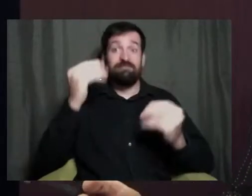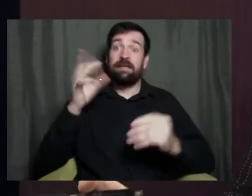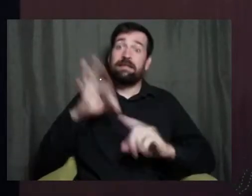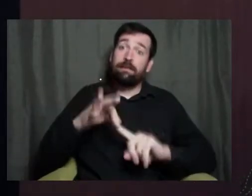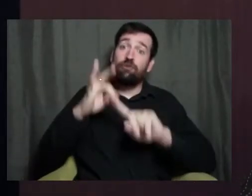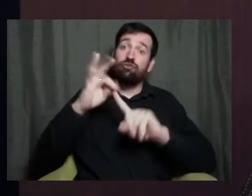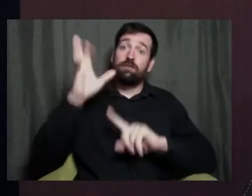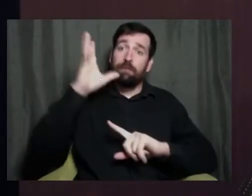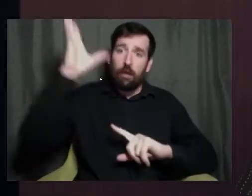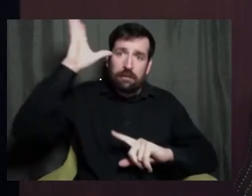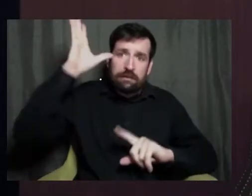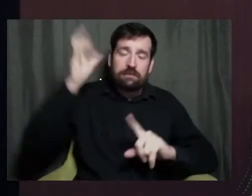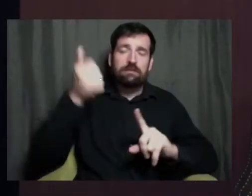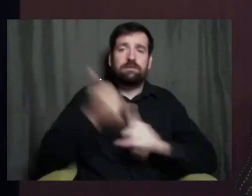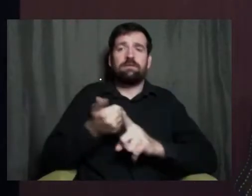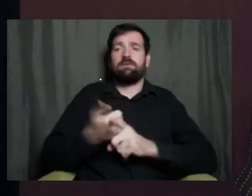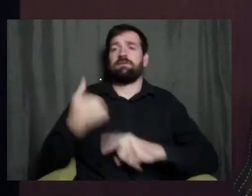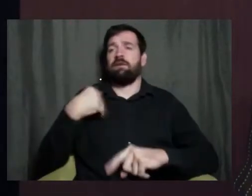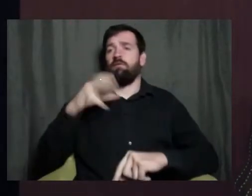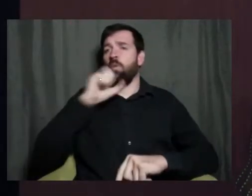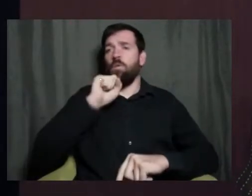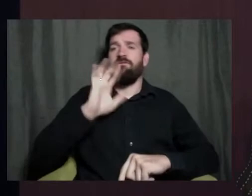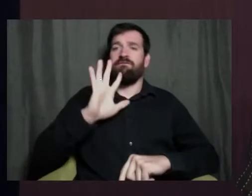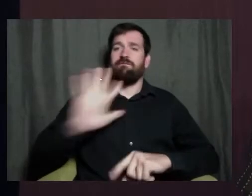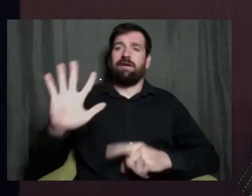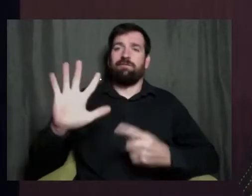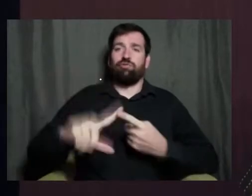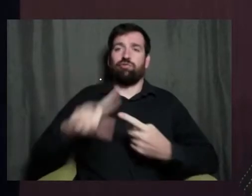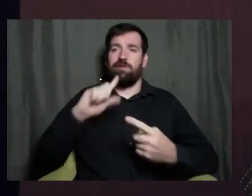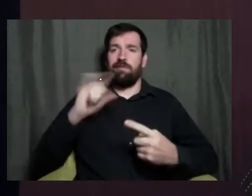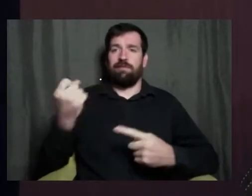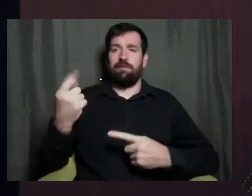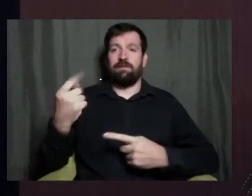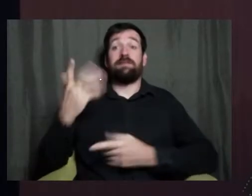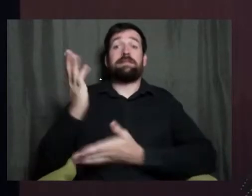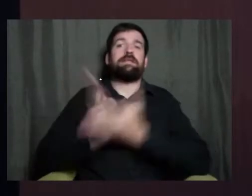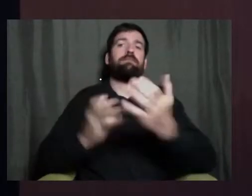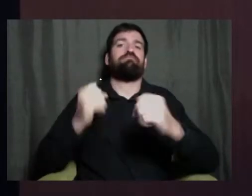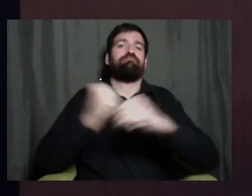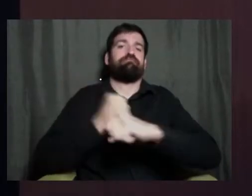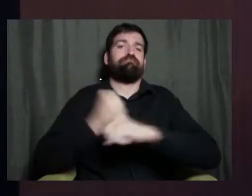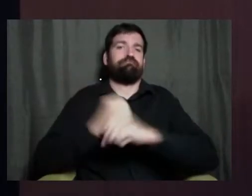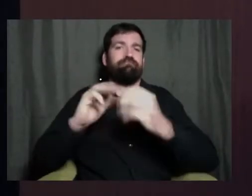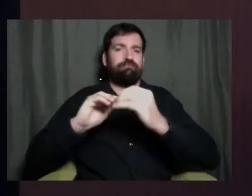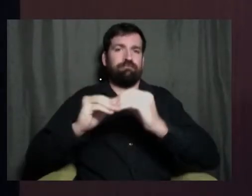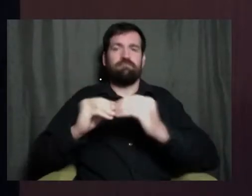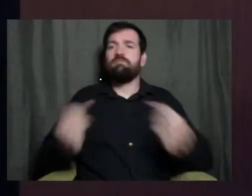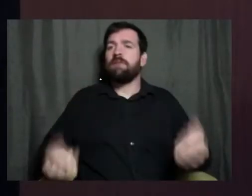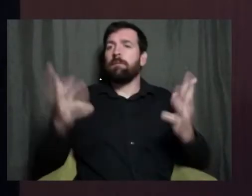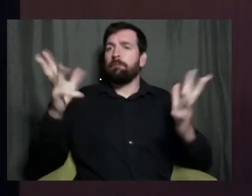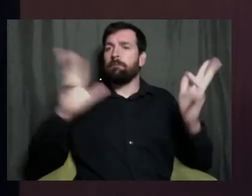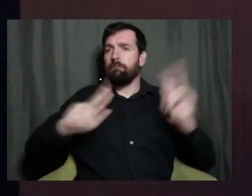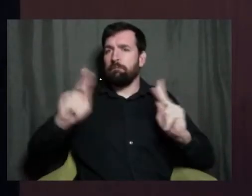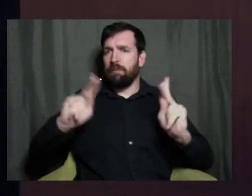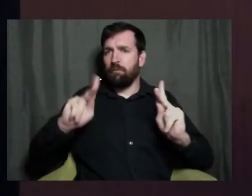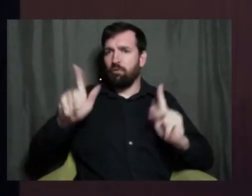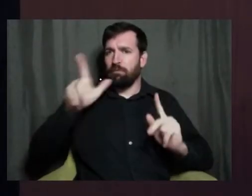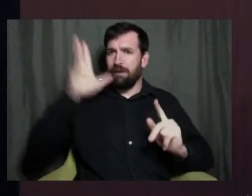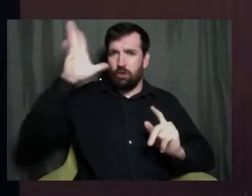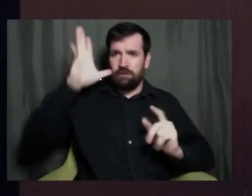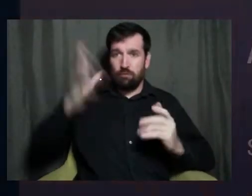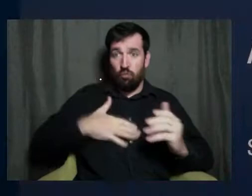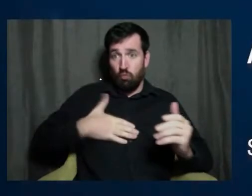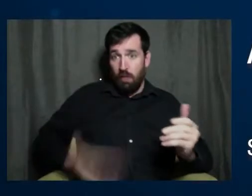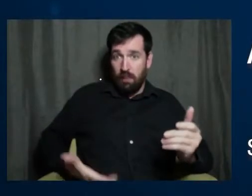have 5 to 11-year-olds. But first, let's get to some stats. So just how many parents are willing to get their children vaccinated once it is